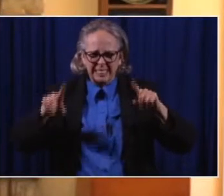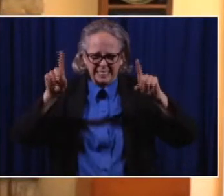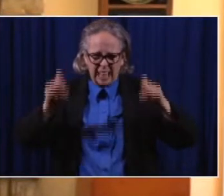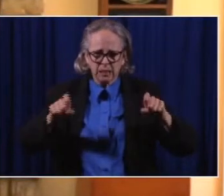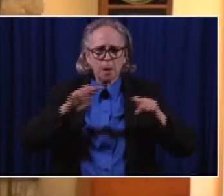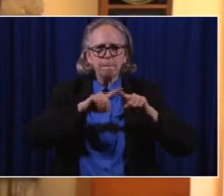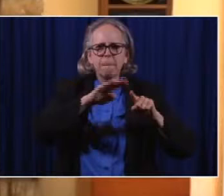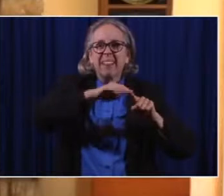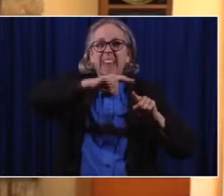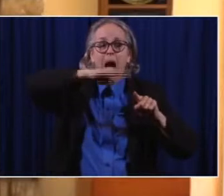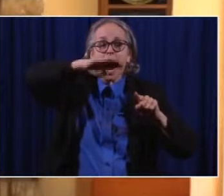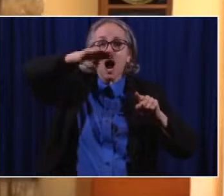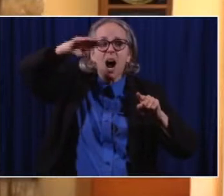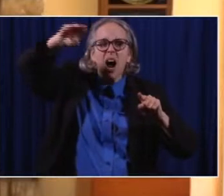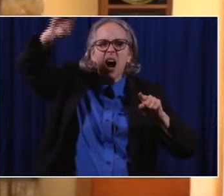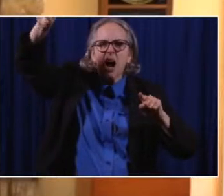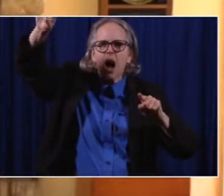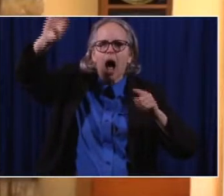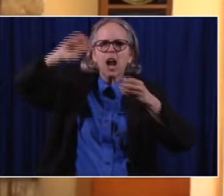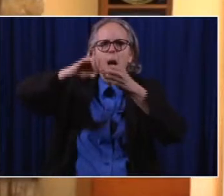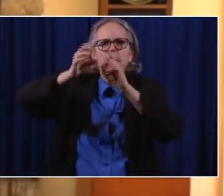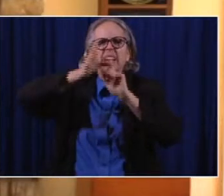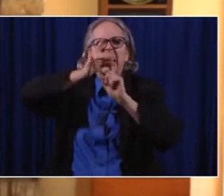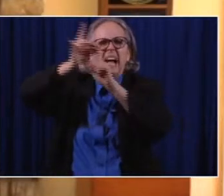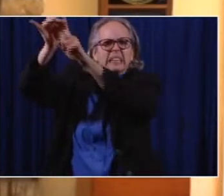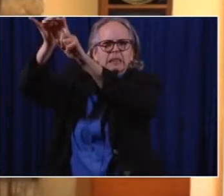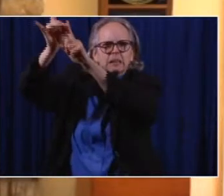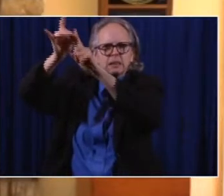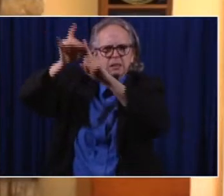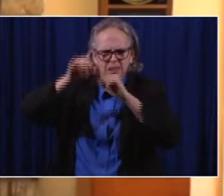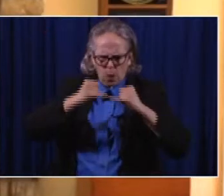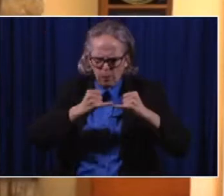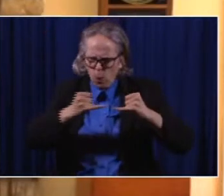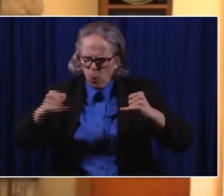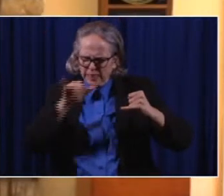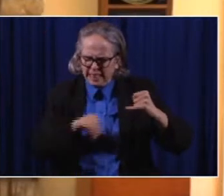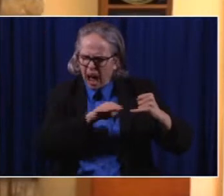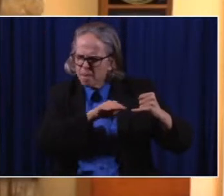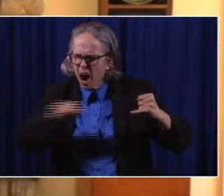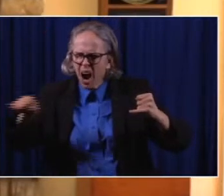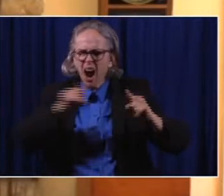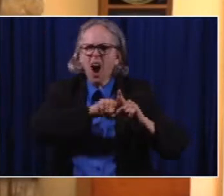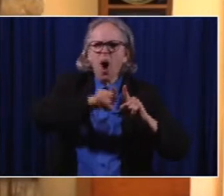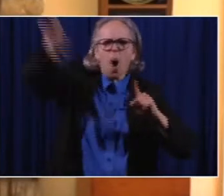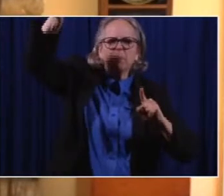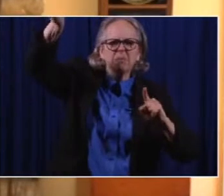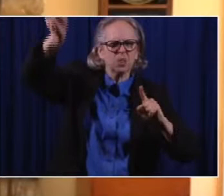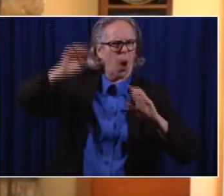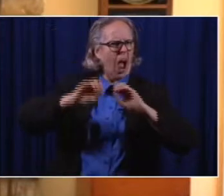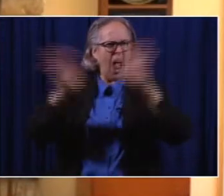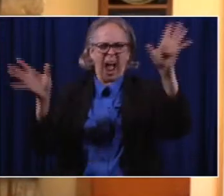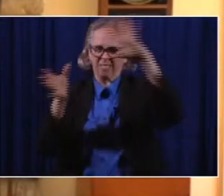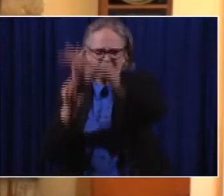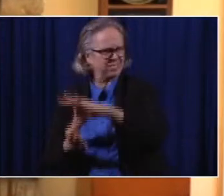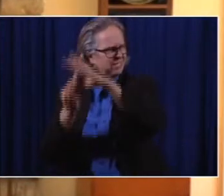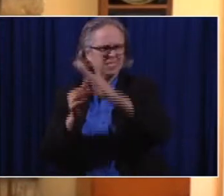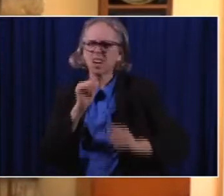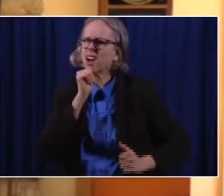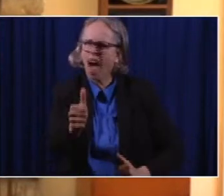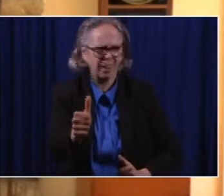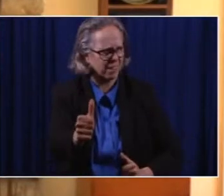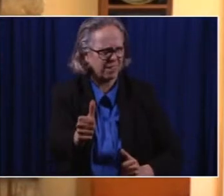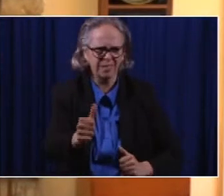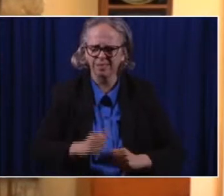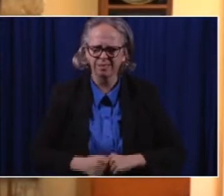an increase in cases. And what you're seeing is a rather dramatic increase here, a good increase